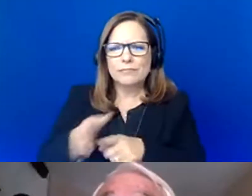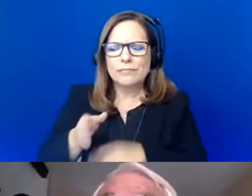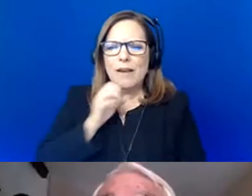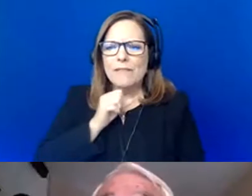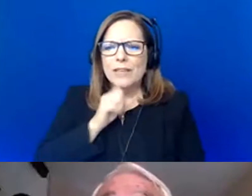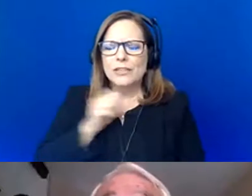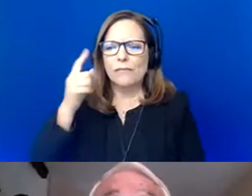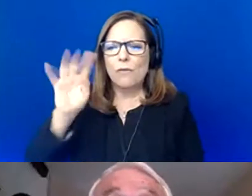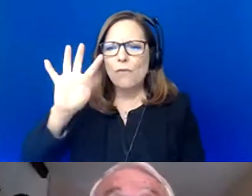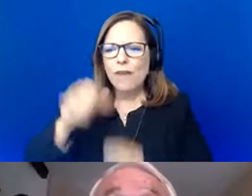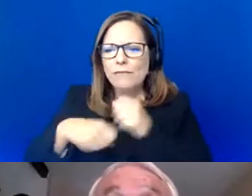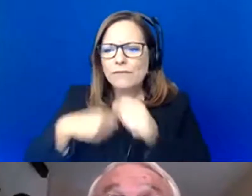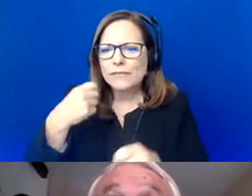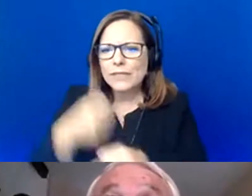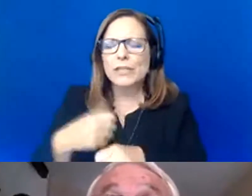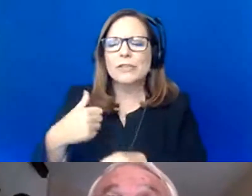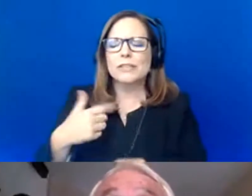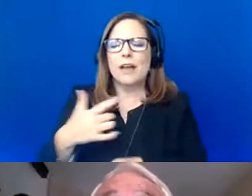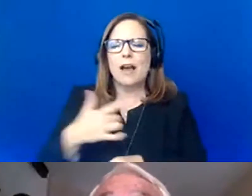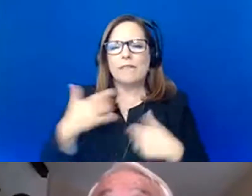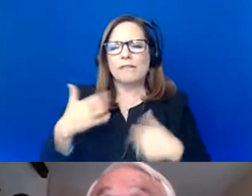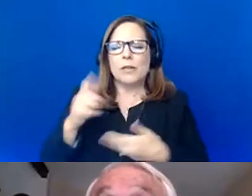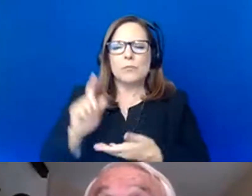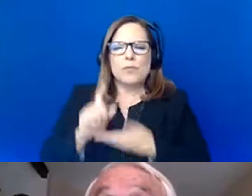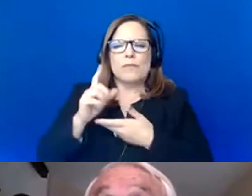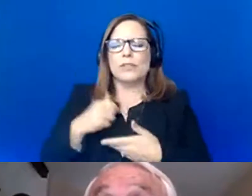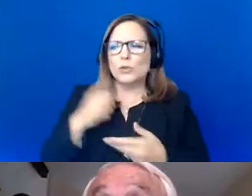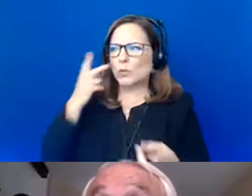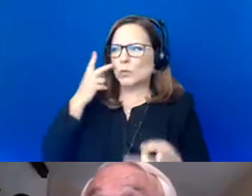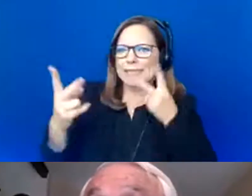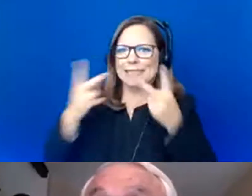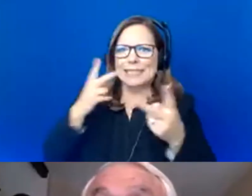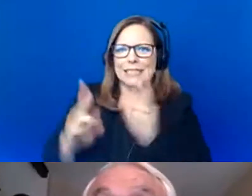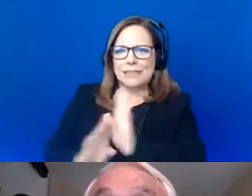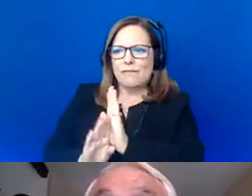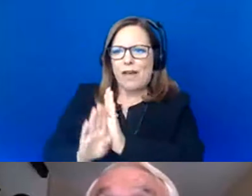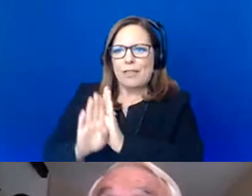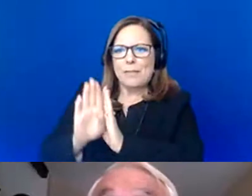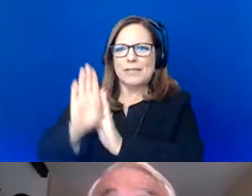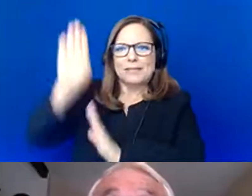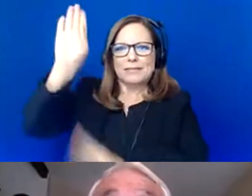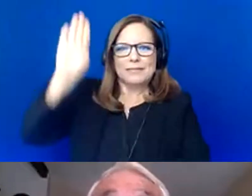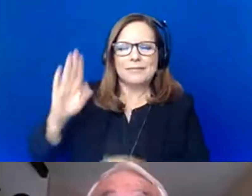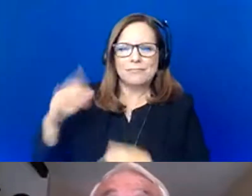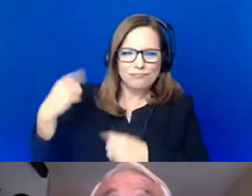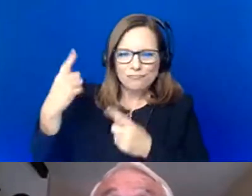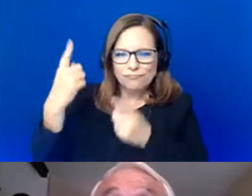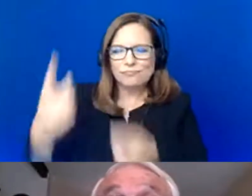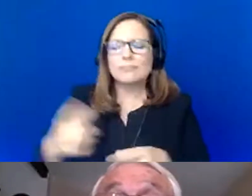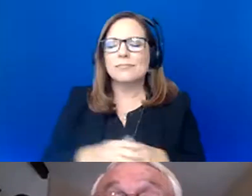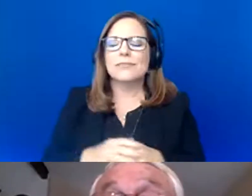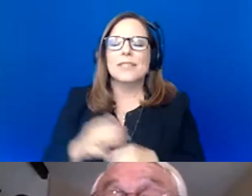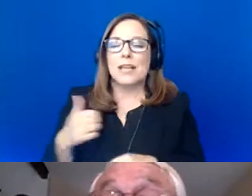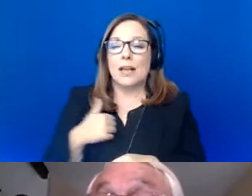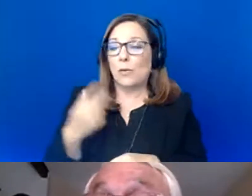I feel privileged to have seen the development of aging networks since their beginning. With two other persons, I wrote the